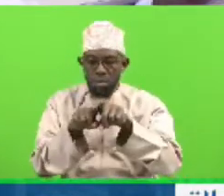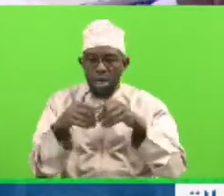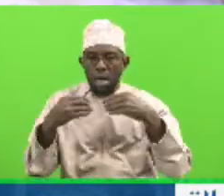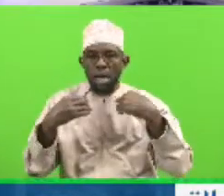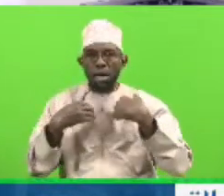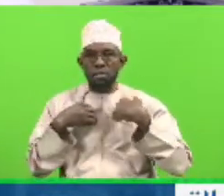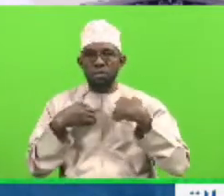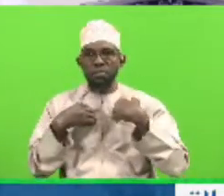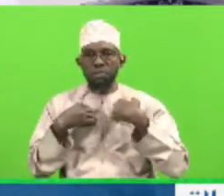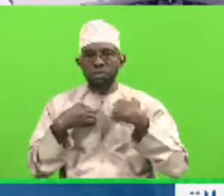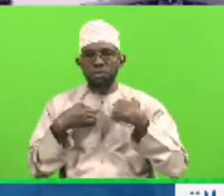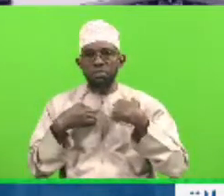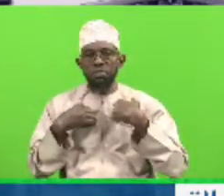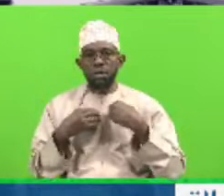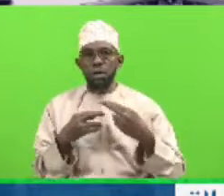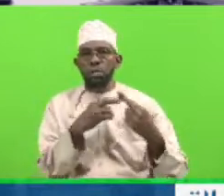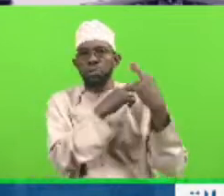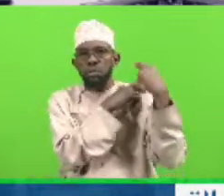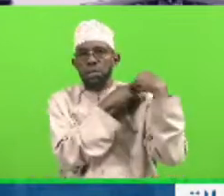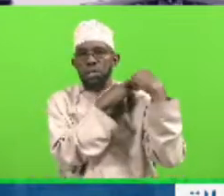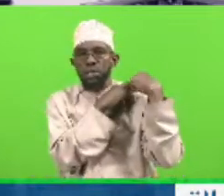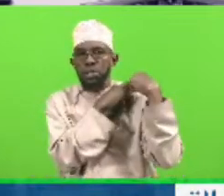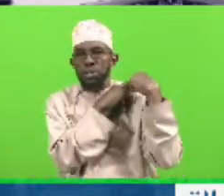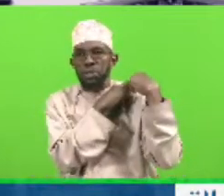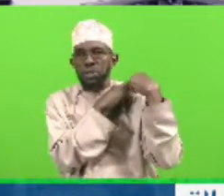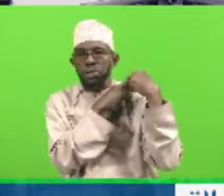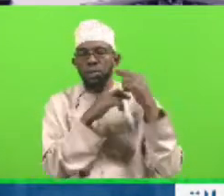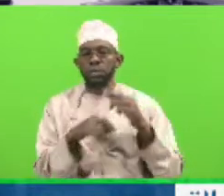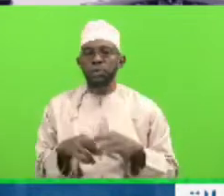have identical obligations or identical roles.